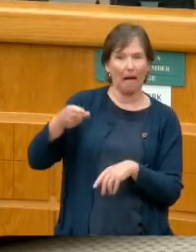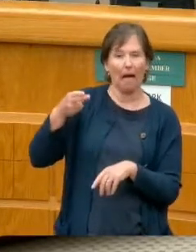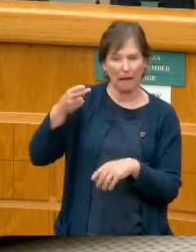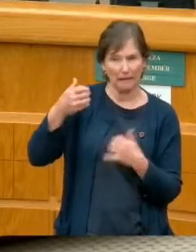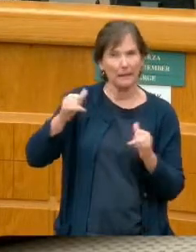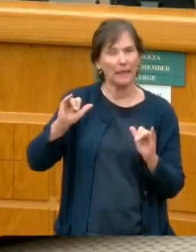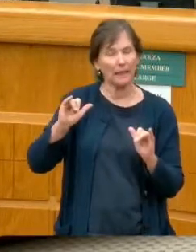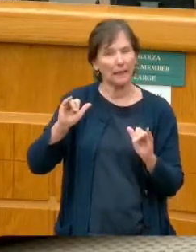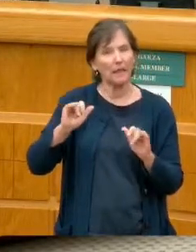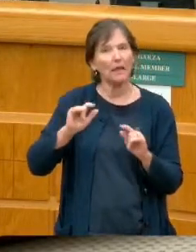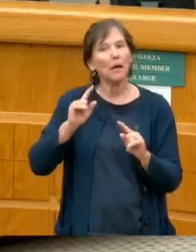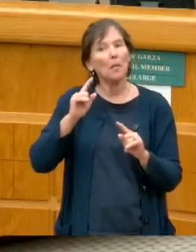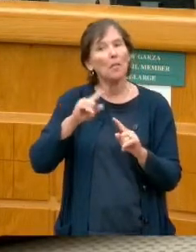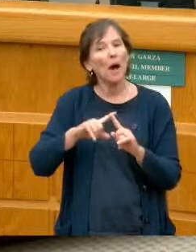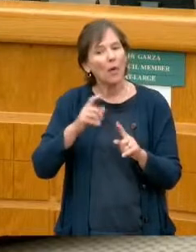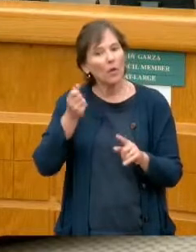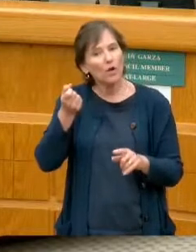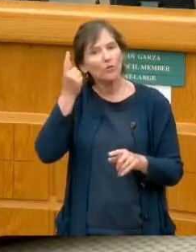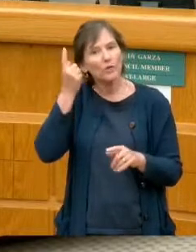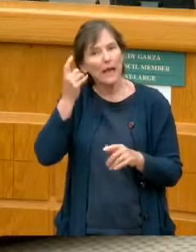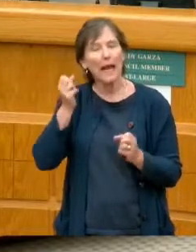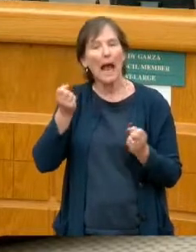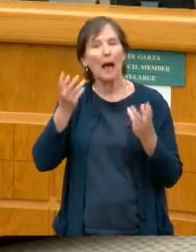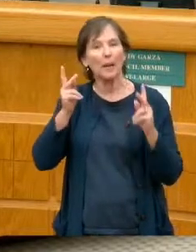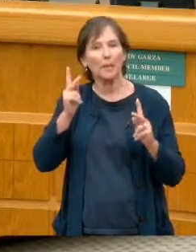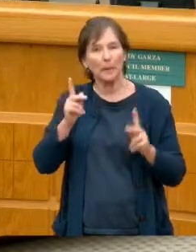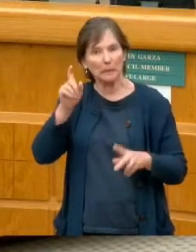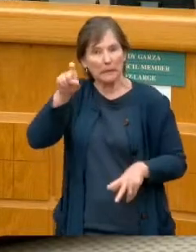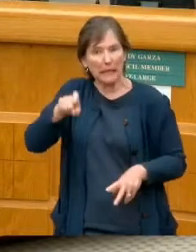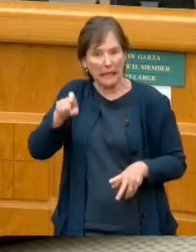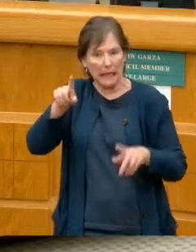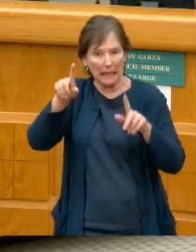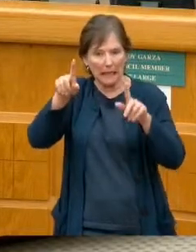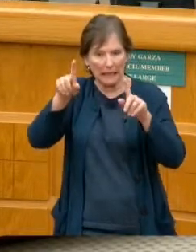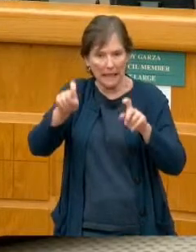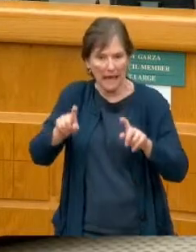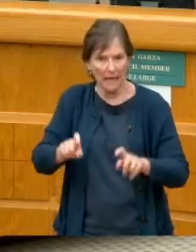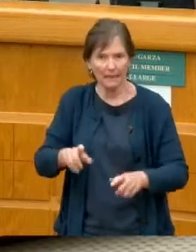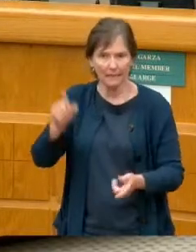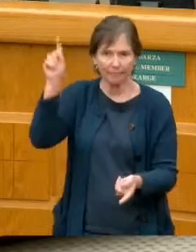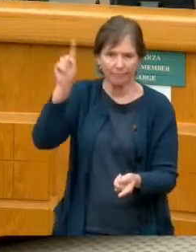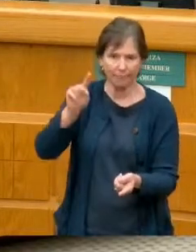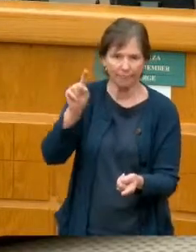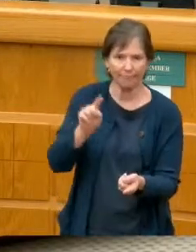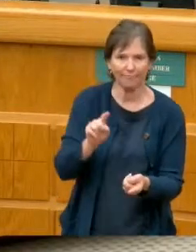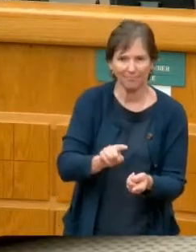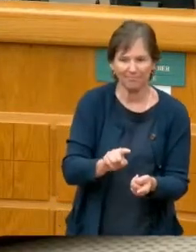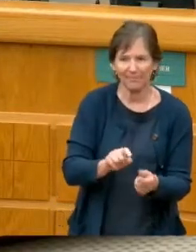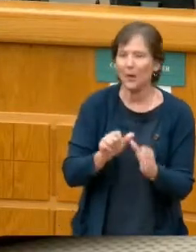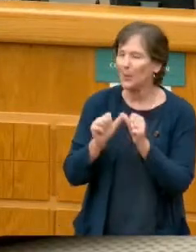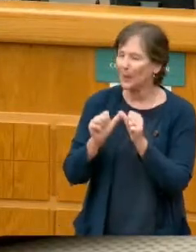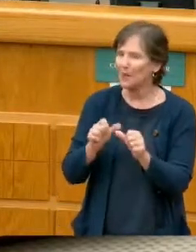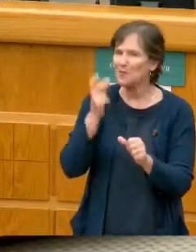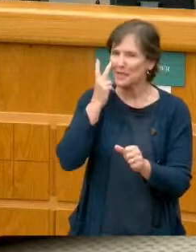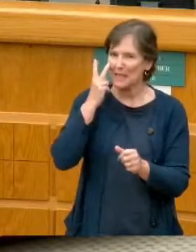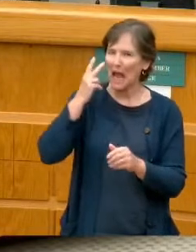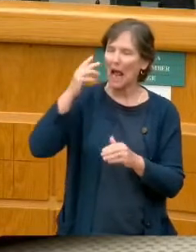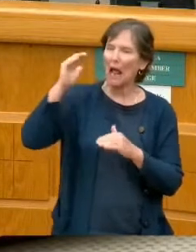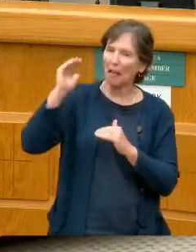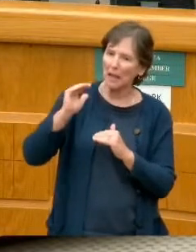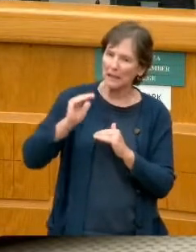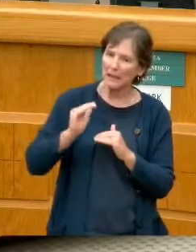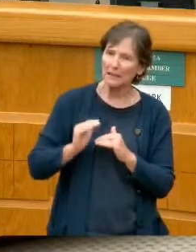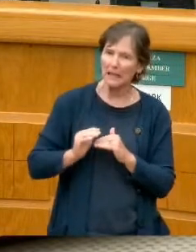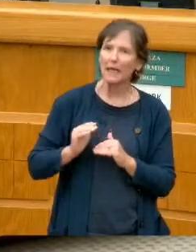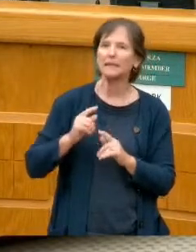being tested is decreasing, and that's a good thing. We continue to see a downward trend on the number of positive tests in the Coastal